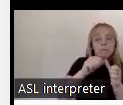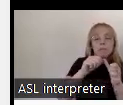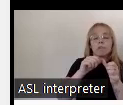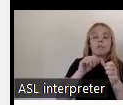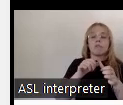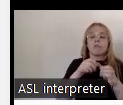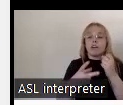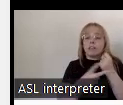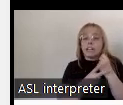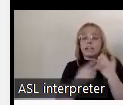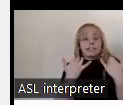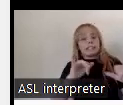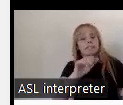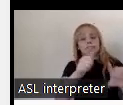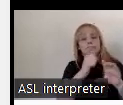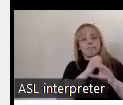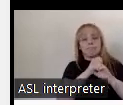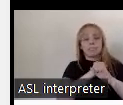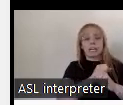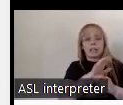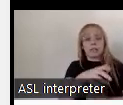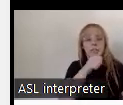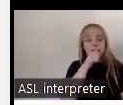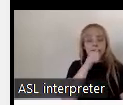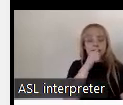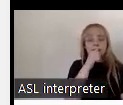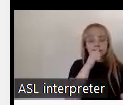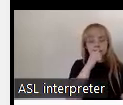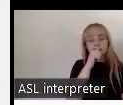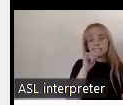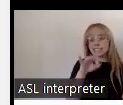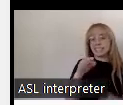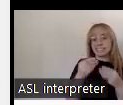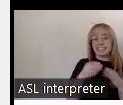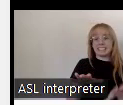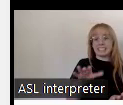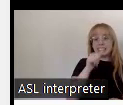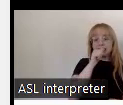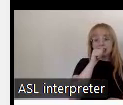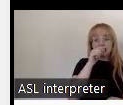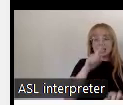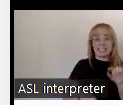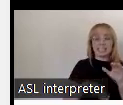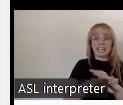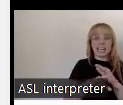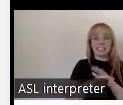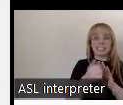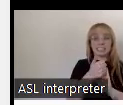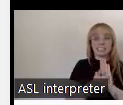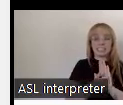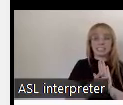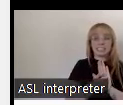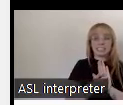still protecting your privacy. Because if you lose that and can't access that account,